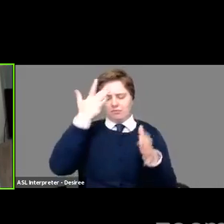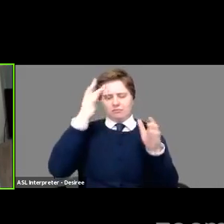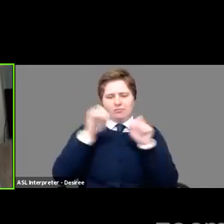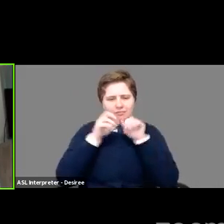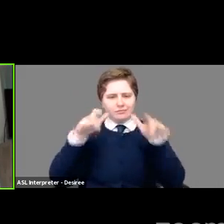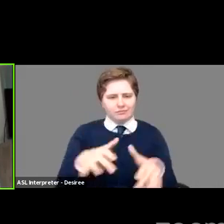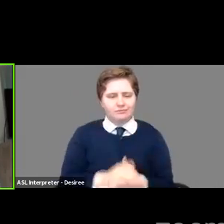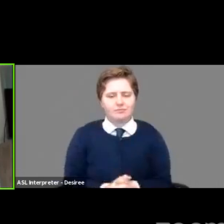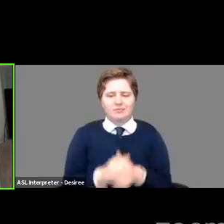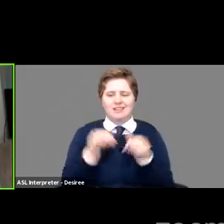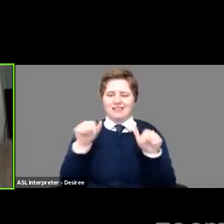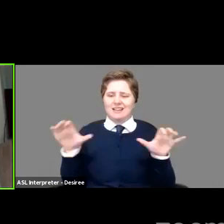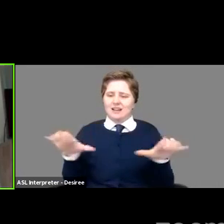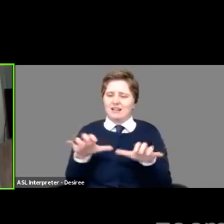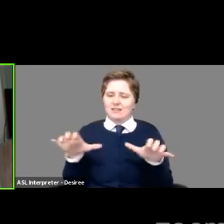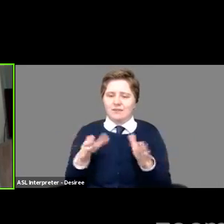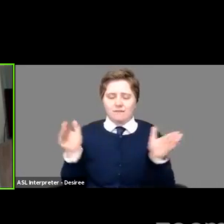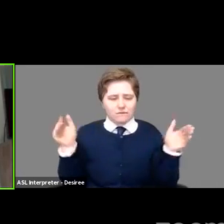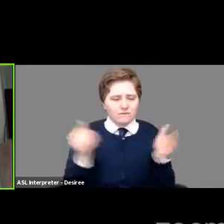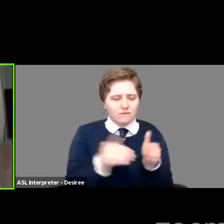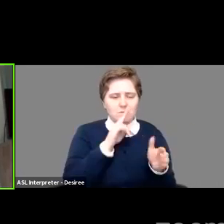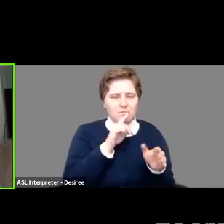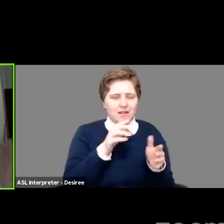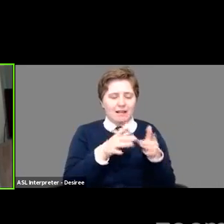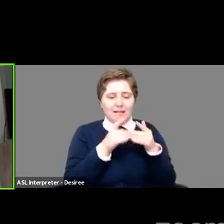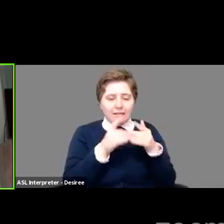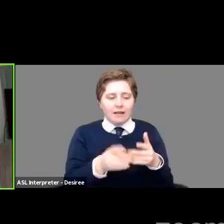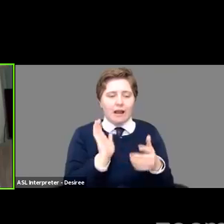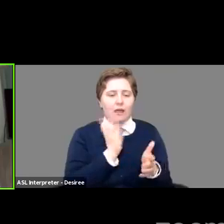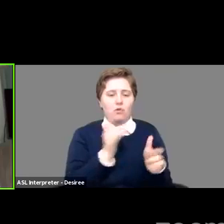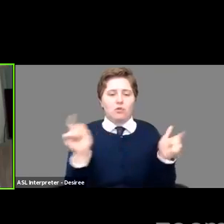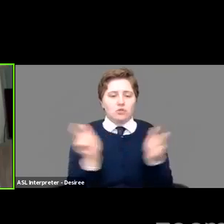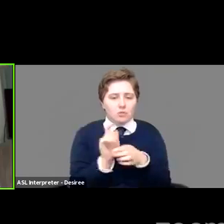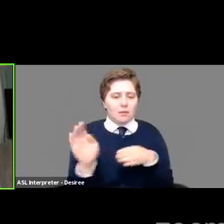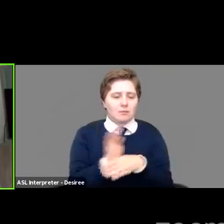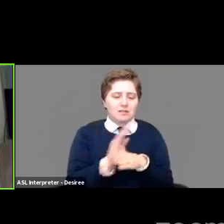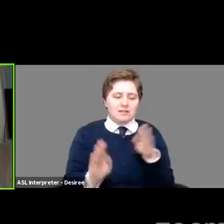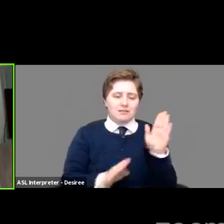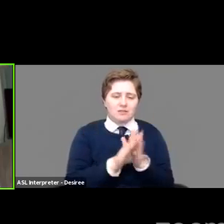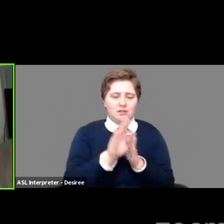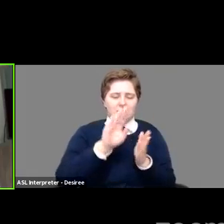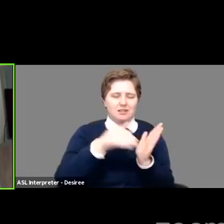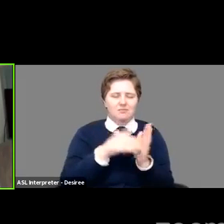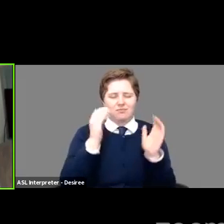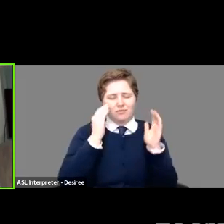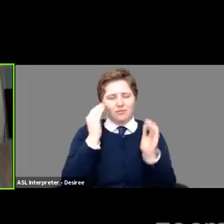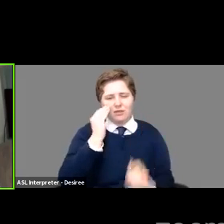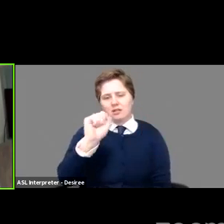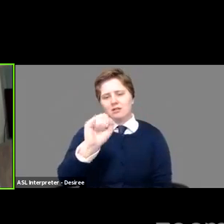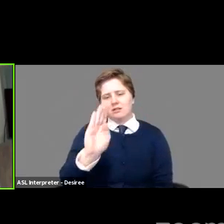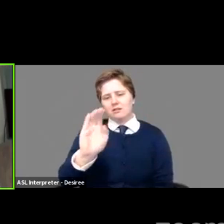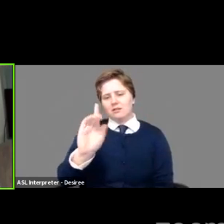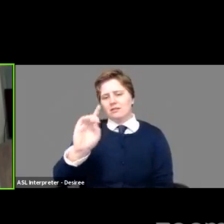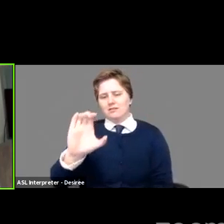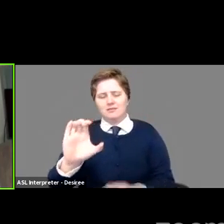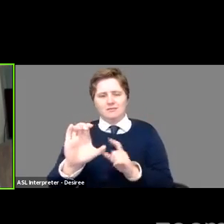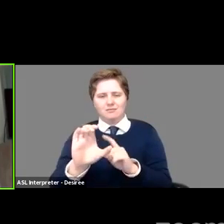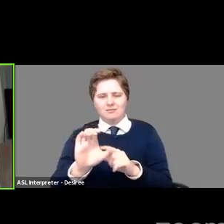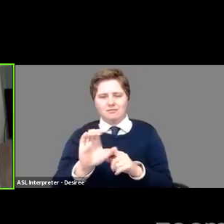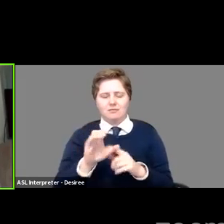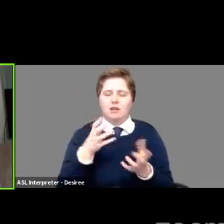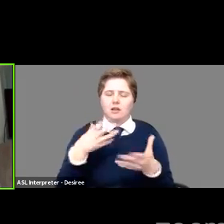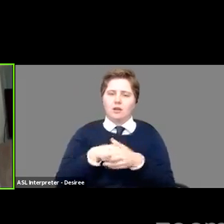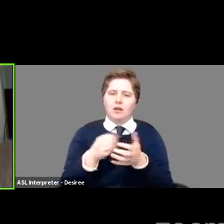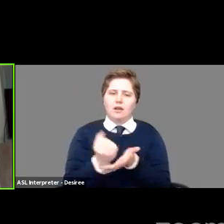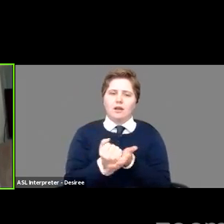this activity is focused and been led by our Small Business Development Center, or SBDC. This has included helping hundreds